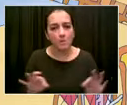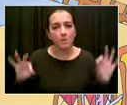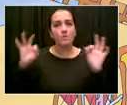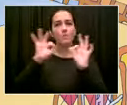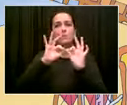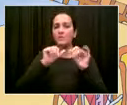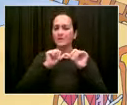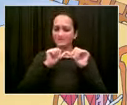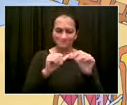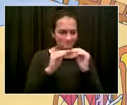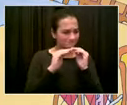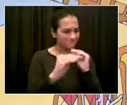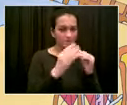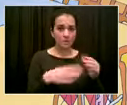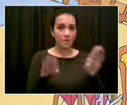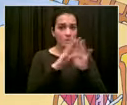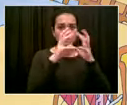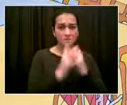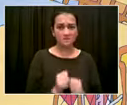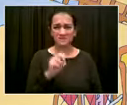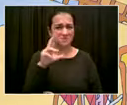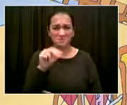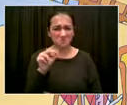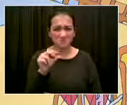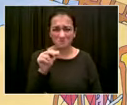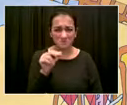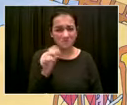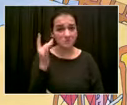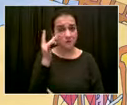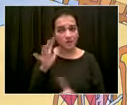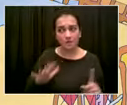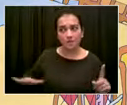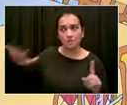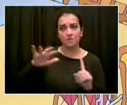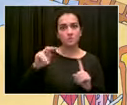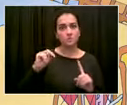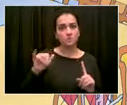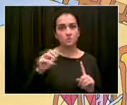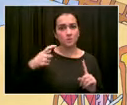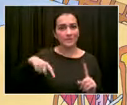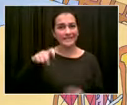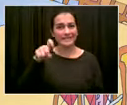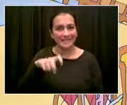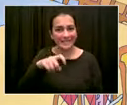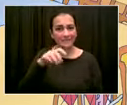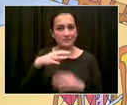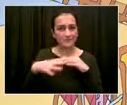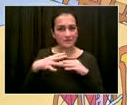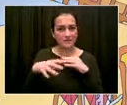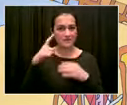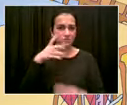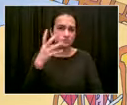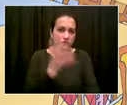for the health and well-being of all New Yorkers, we need the blood center to work. So this is a really important project. Go ahead, Michael.